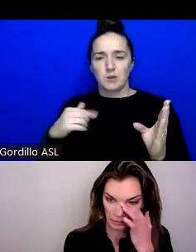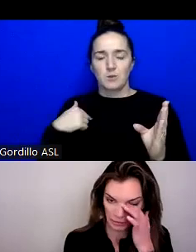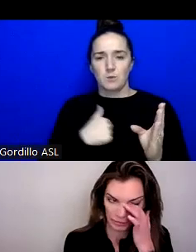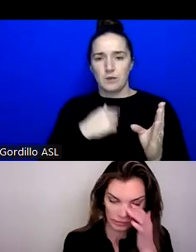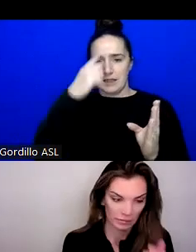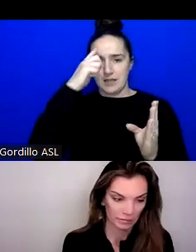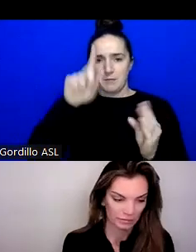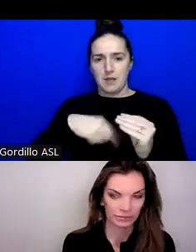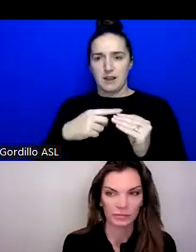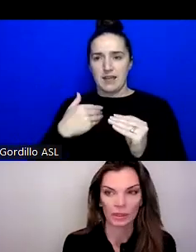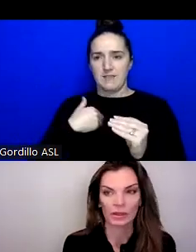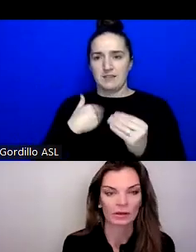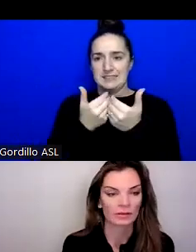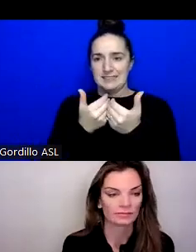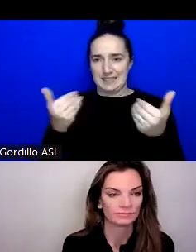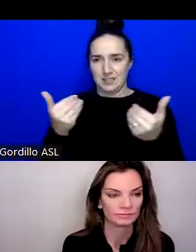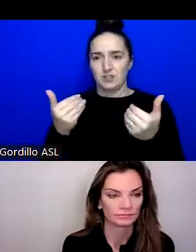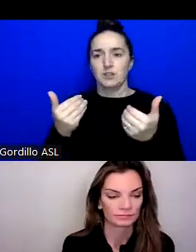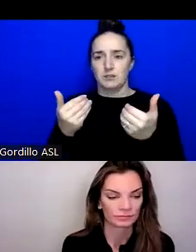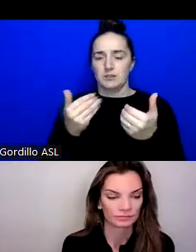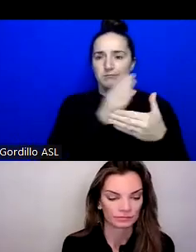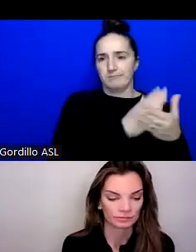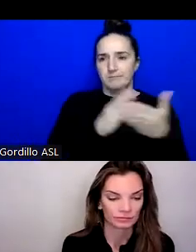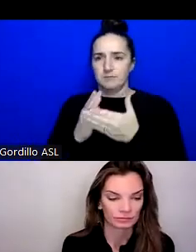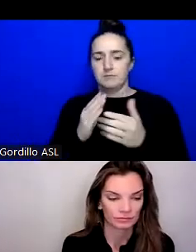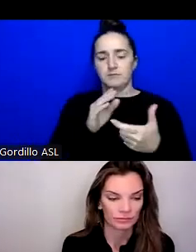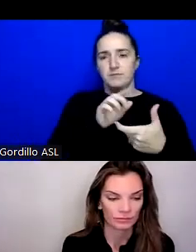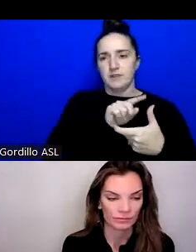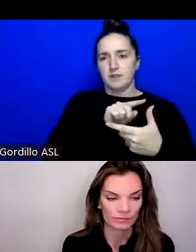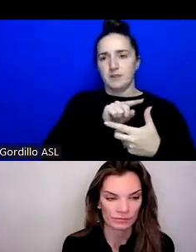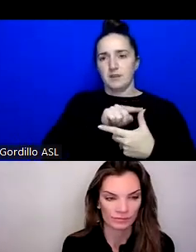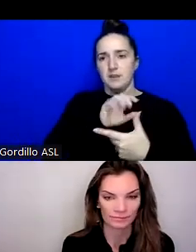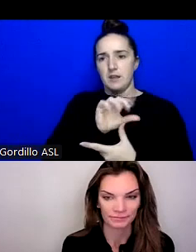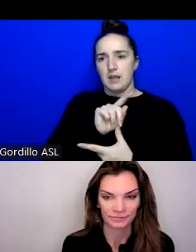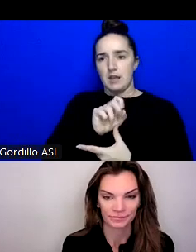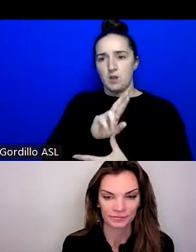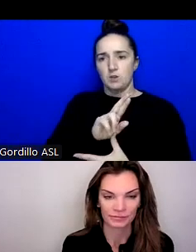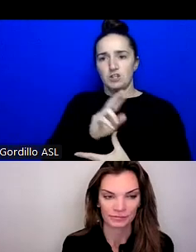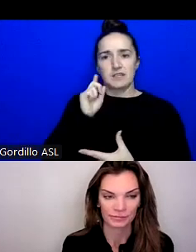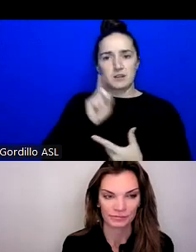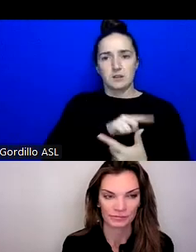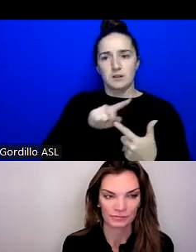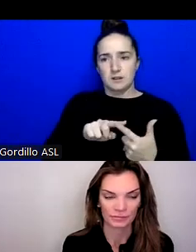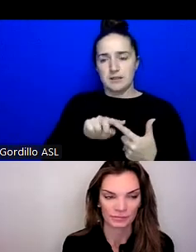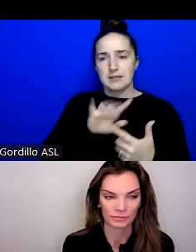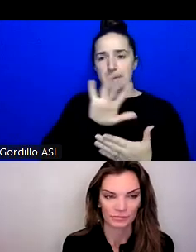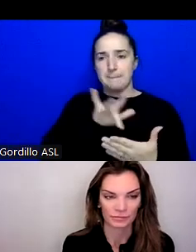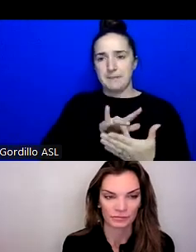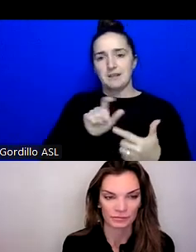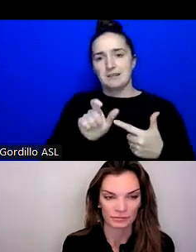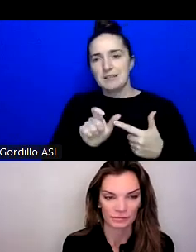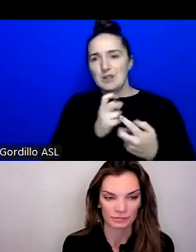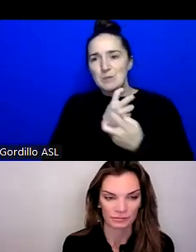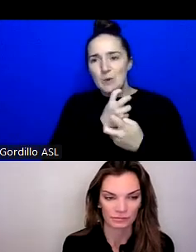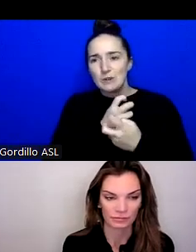dividing the ear into sections. We've got our outer ear, which is our pinna ear canal up to the eardrum. We've got the middle ear, getting into those bones, those